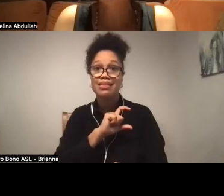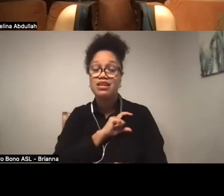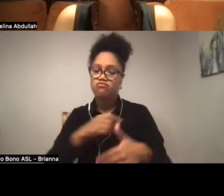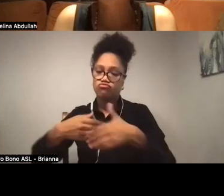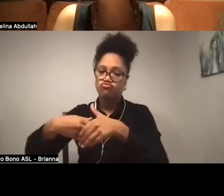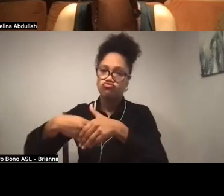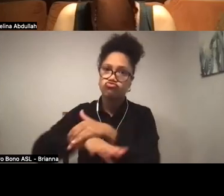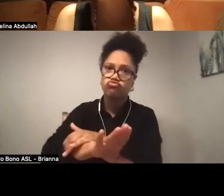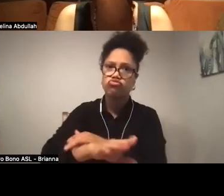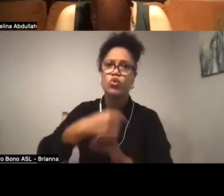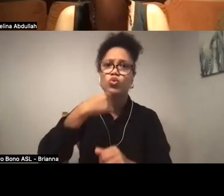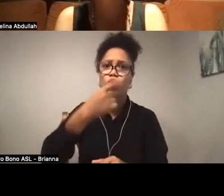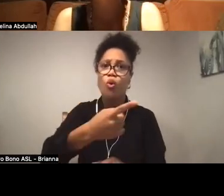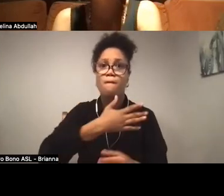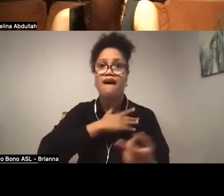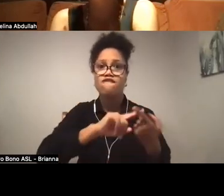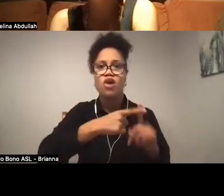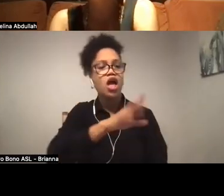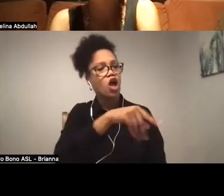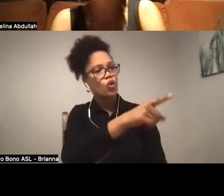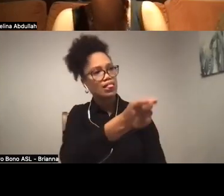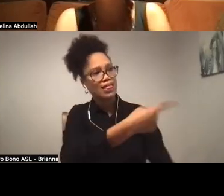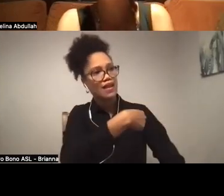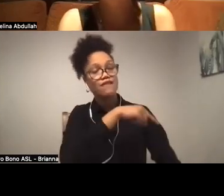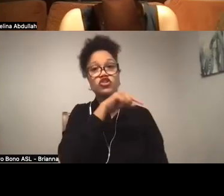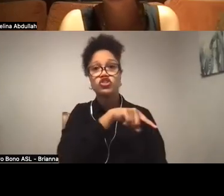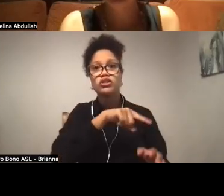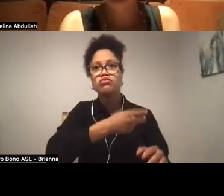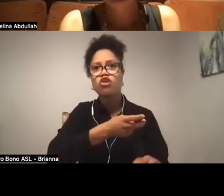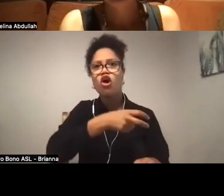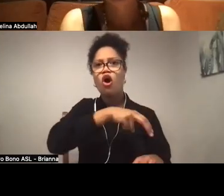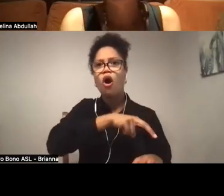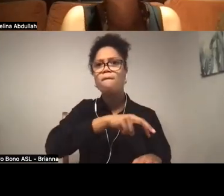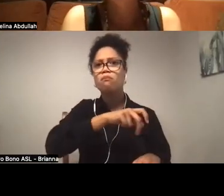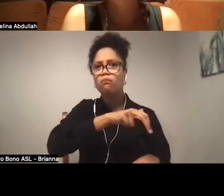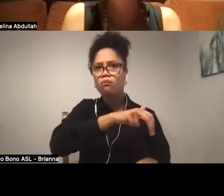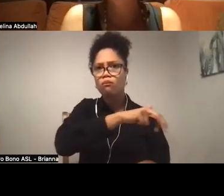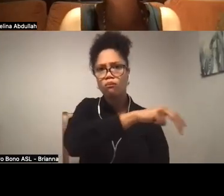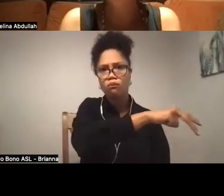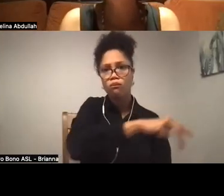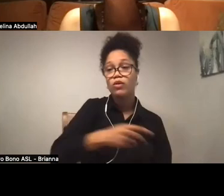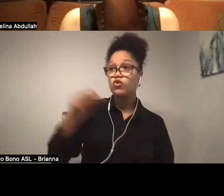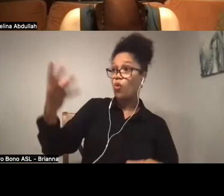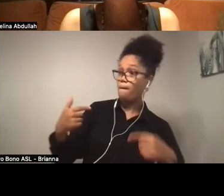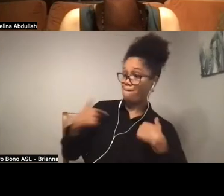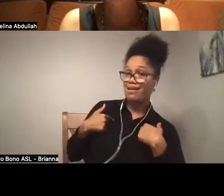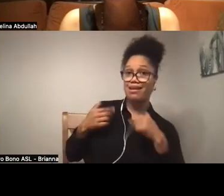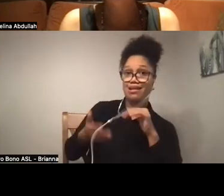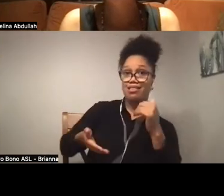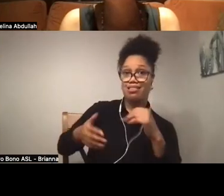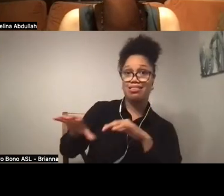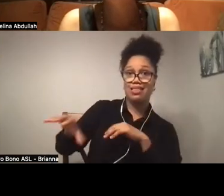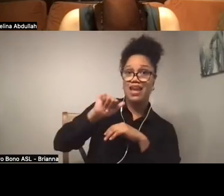and told my friend Tabitha to leave. She got up and starts leaving. When they told me to leave,